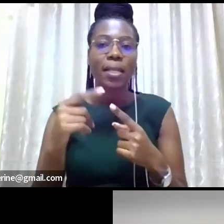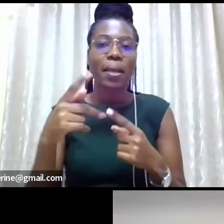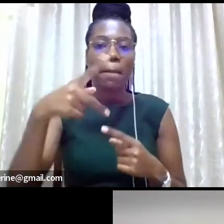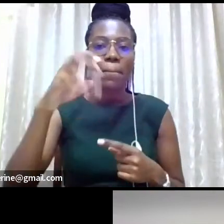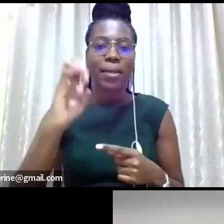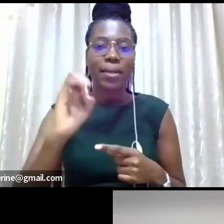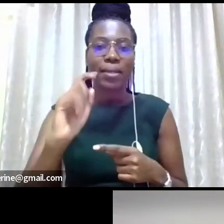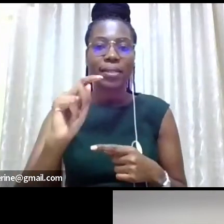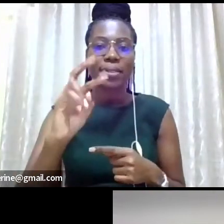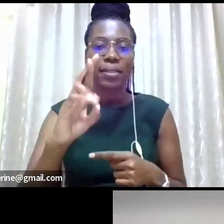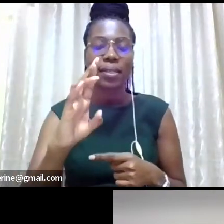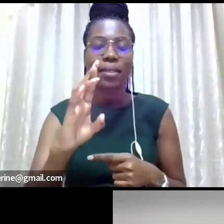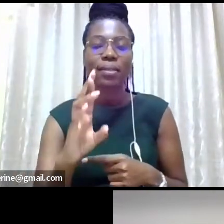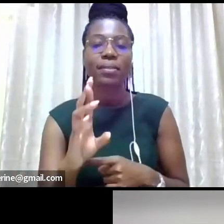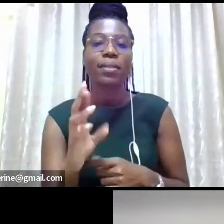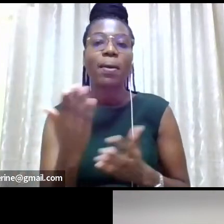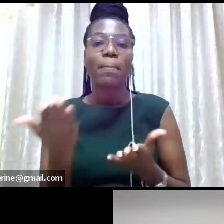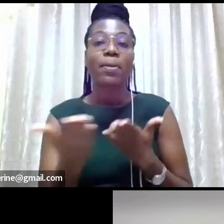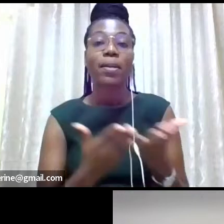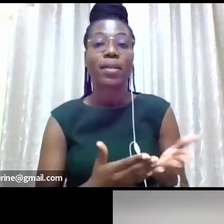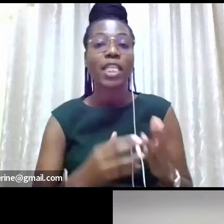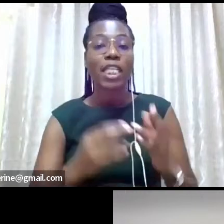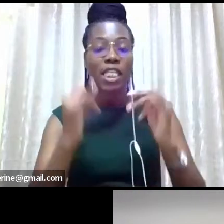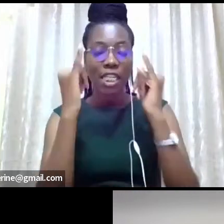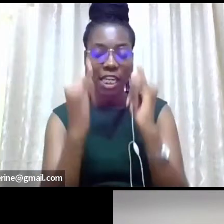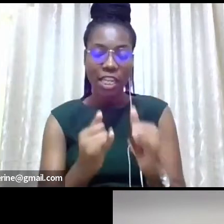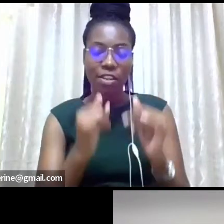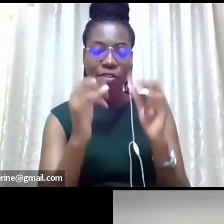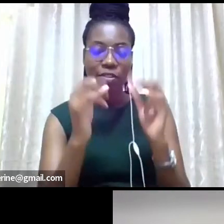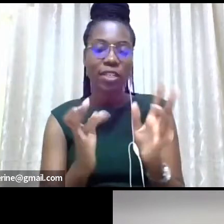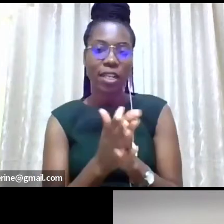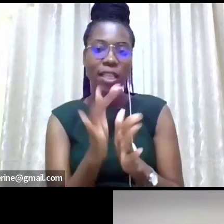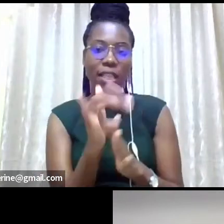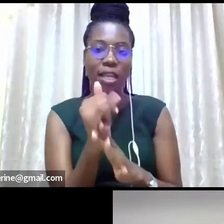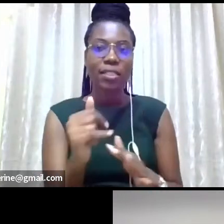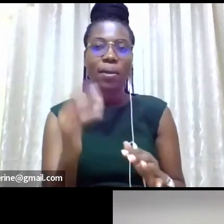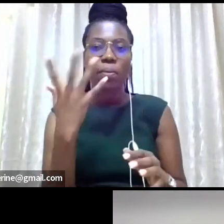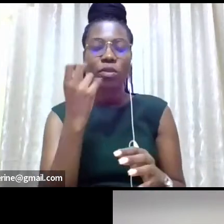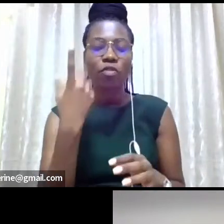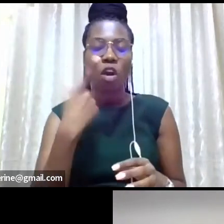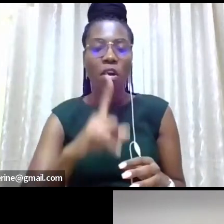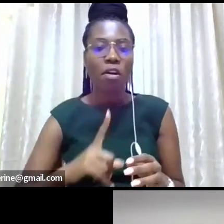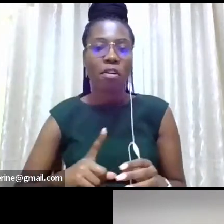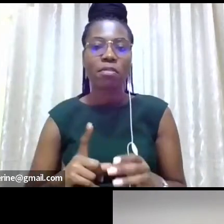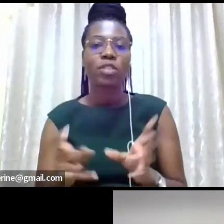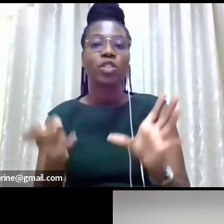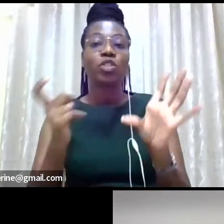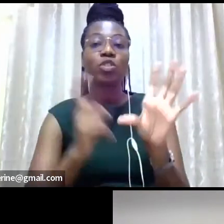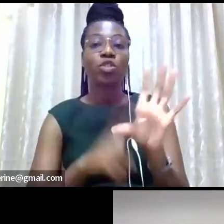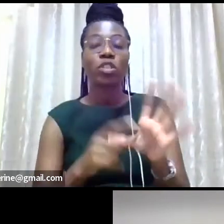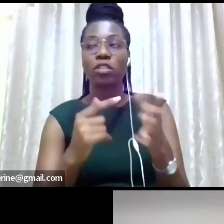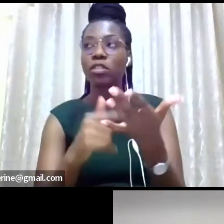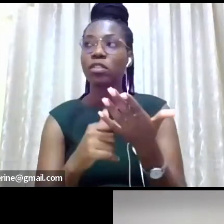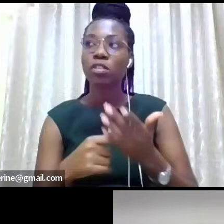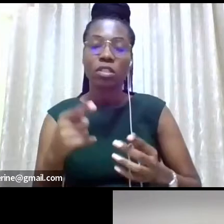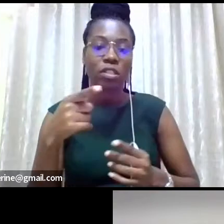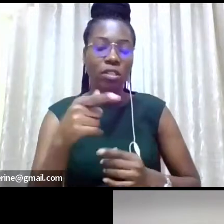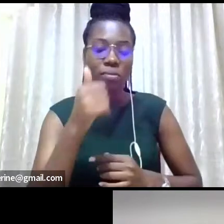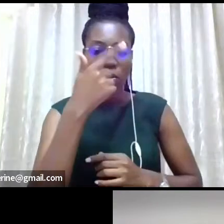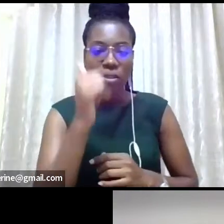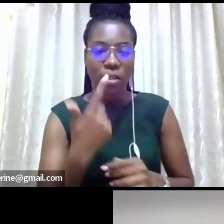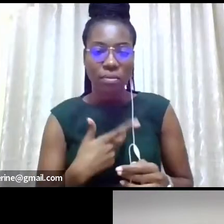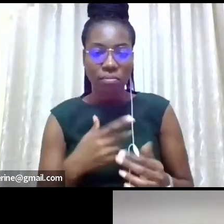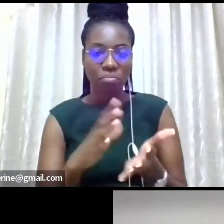brought certain new concepts, and that is the beauty of attending these particular discussions, because you